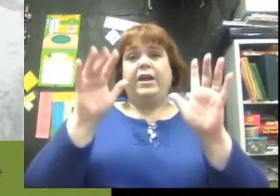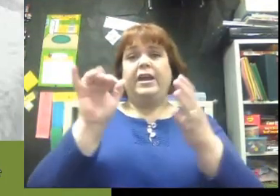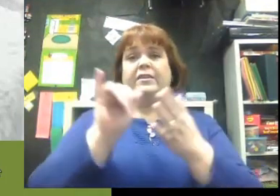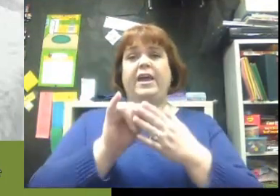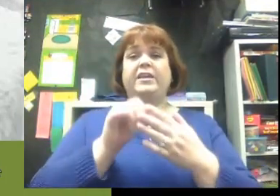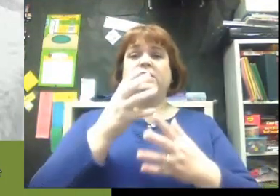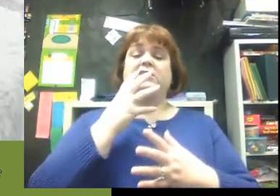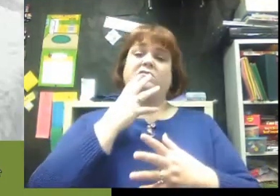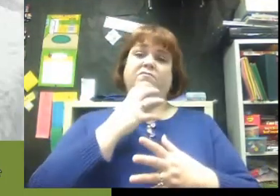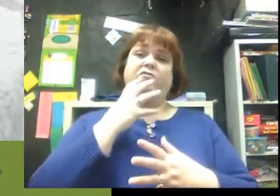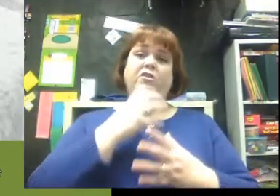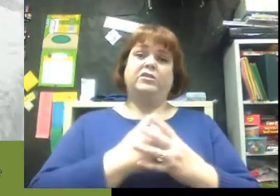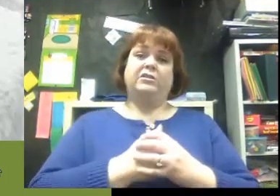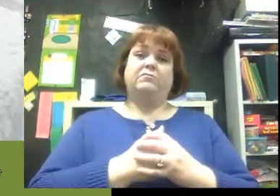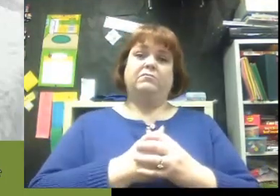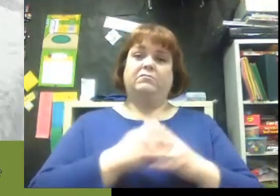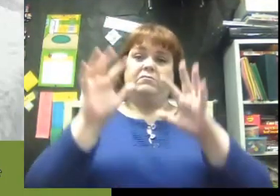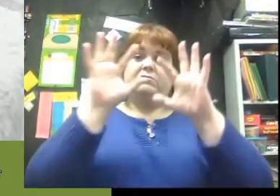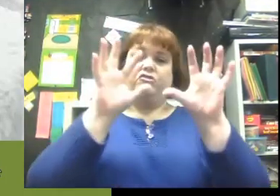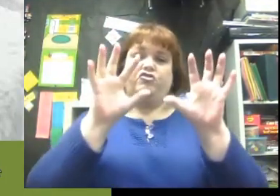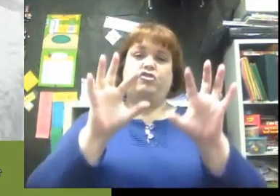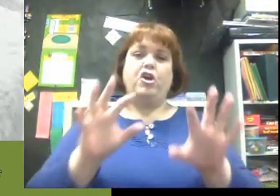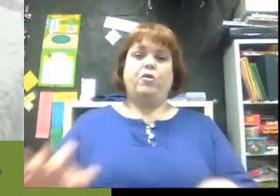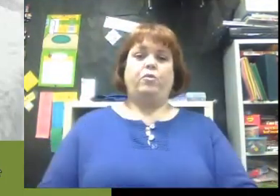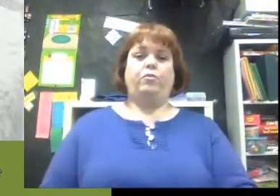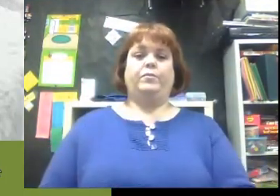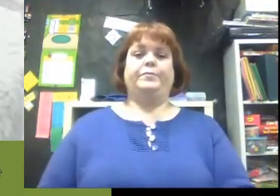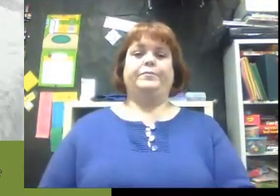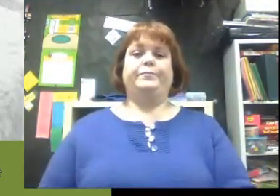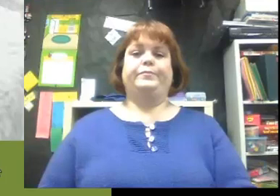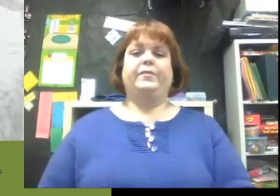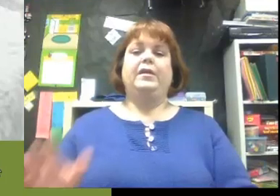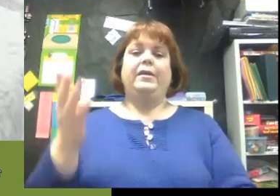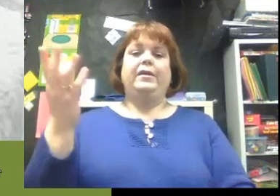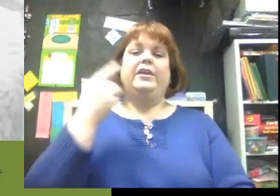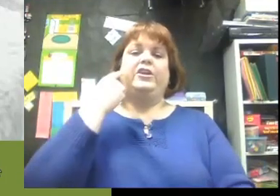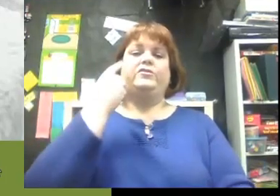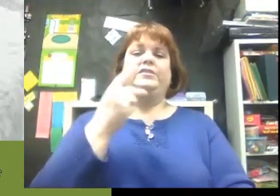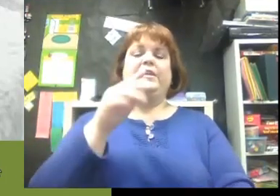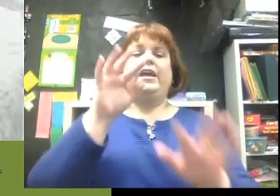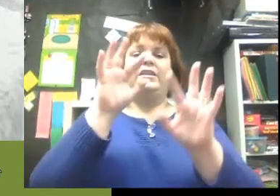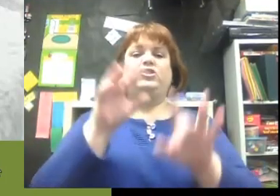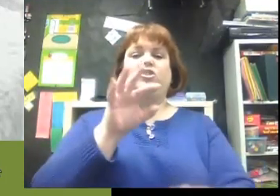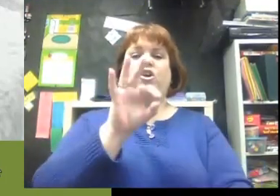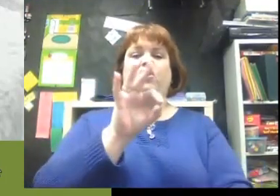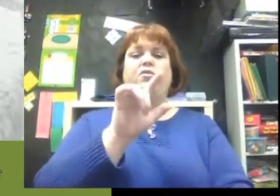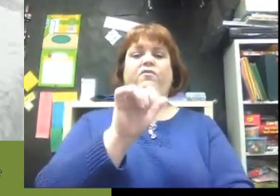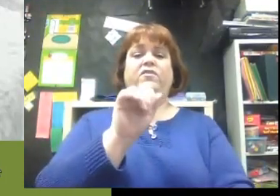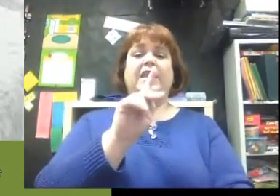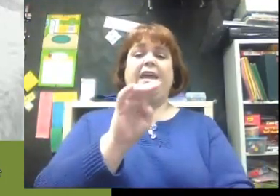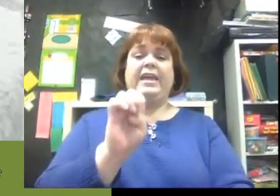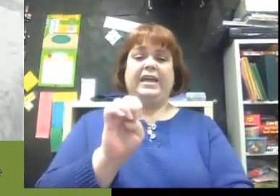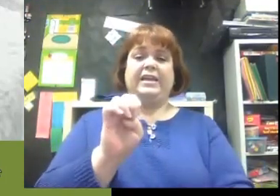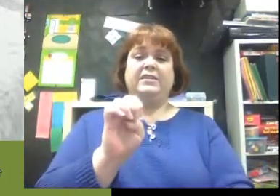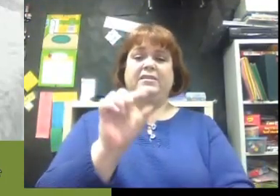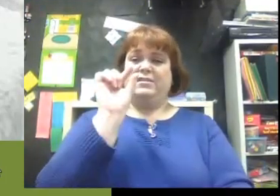Rain that is frozen. Snow. Here you see a